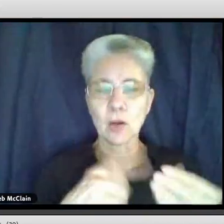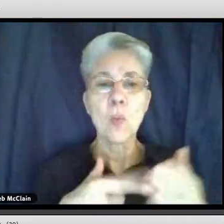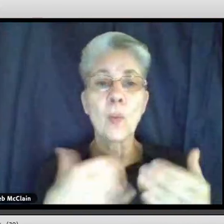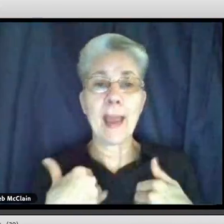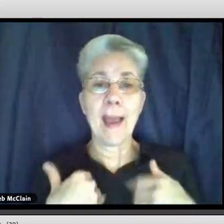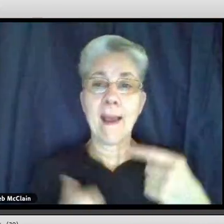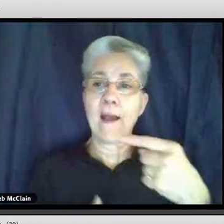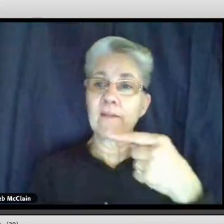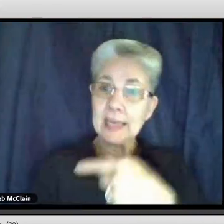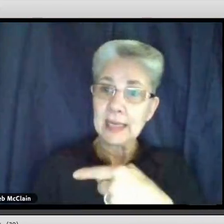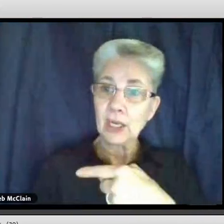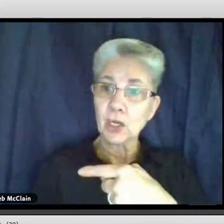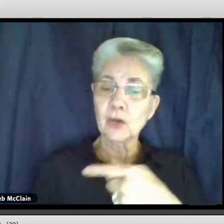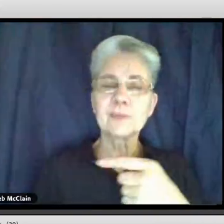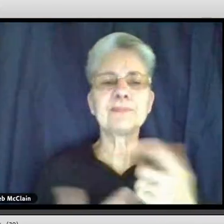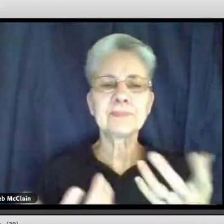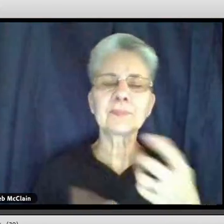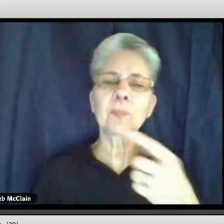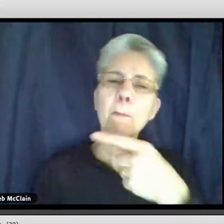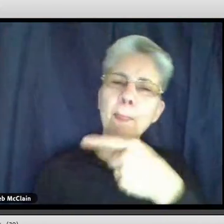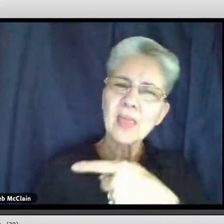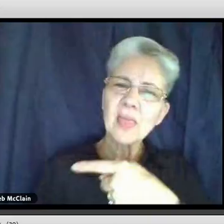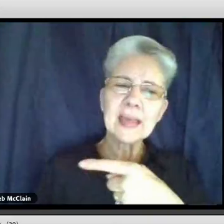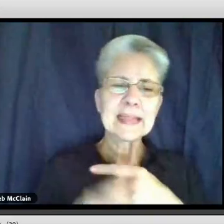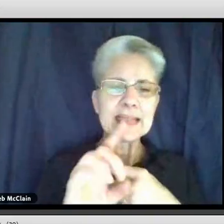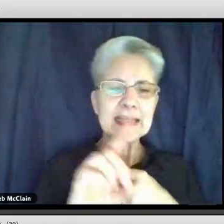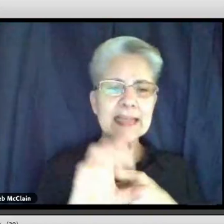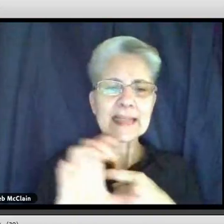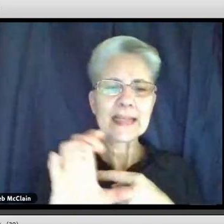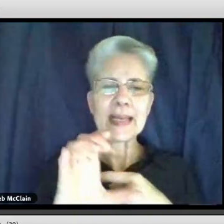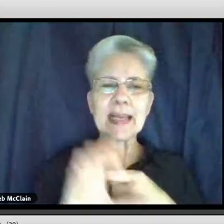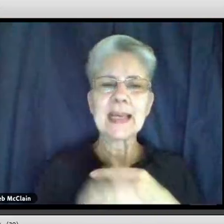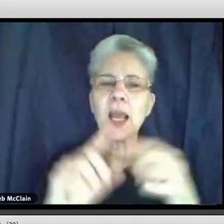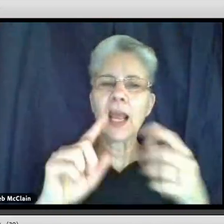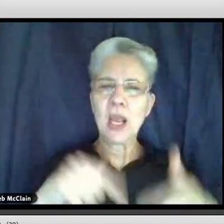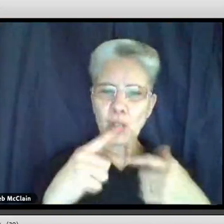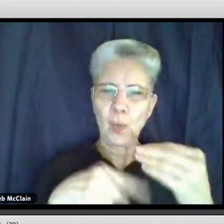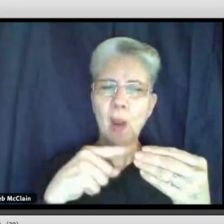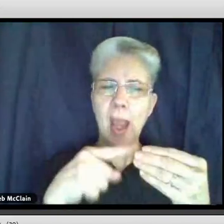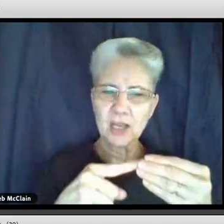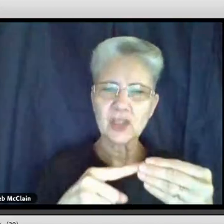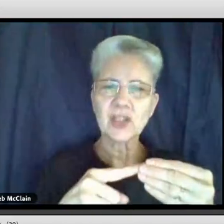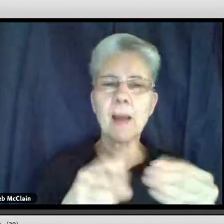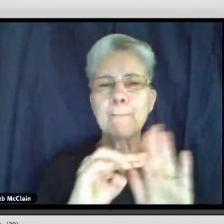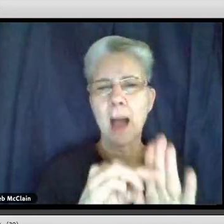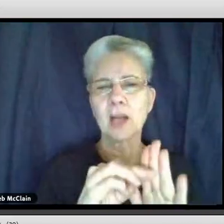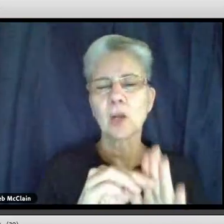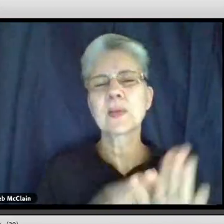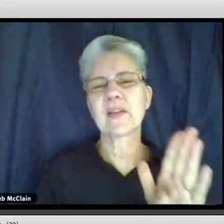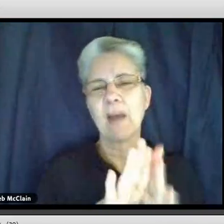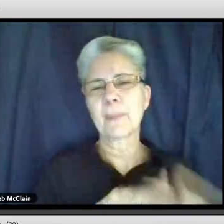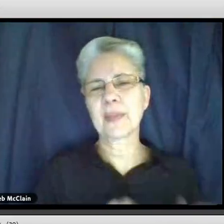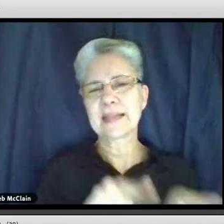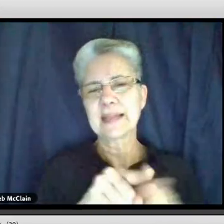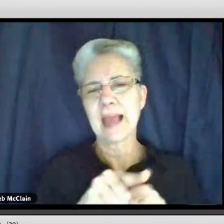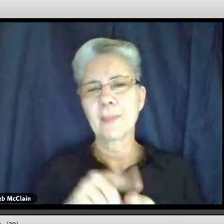here. So this DCC curation model was developed much along the same lines